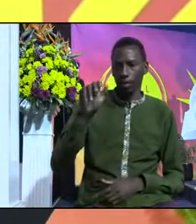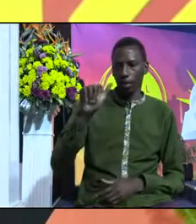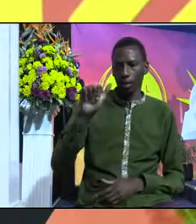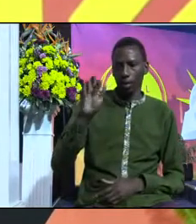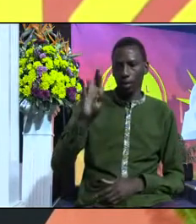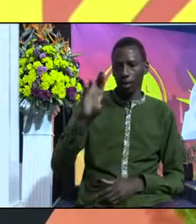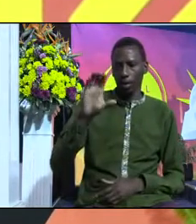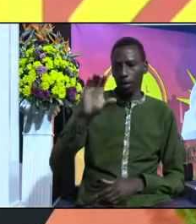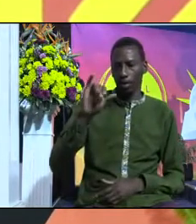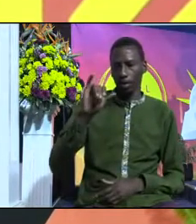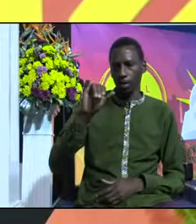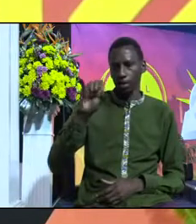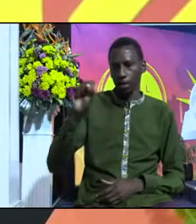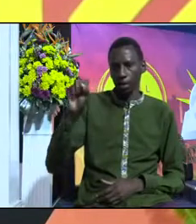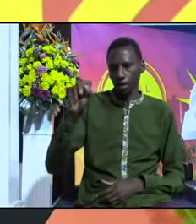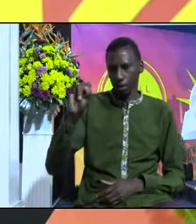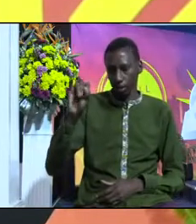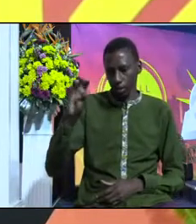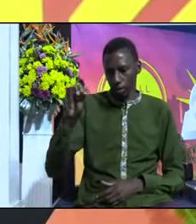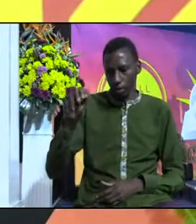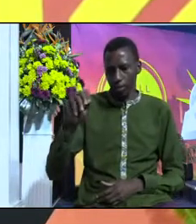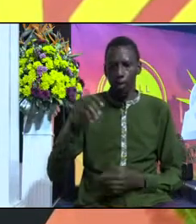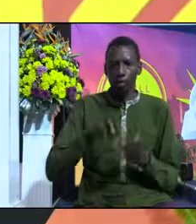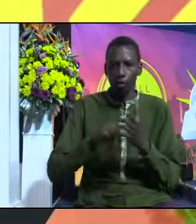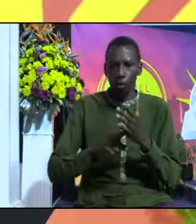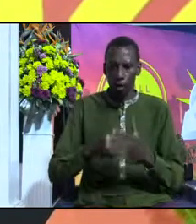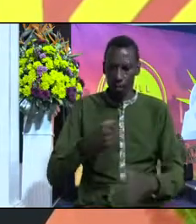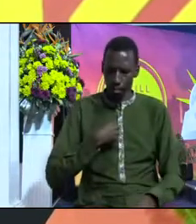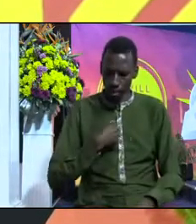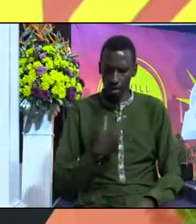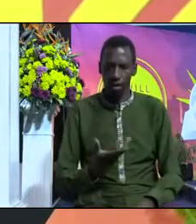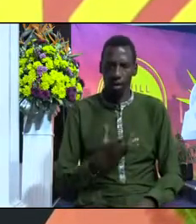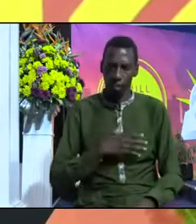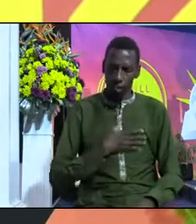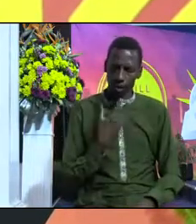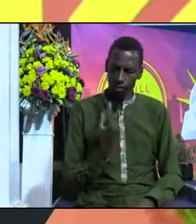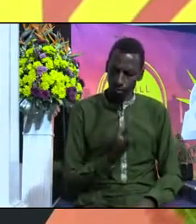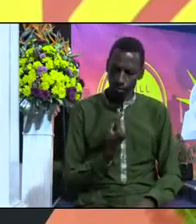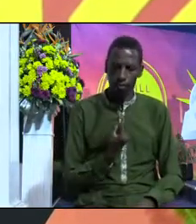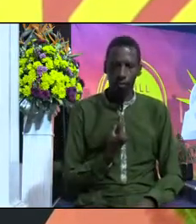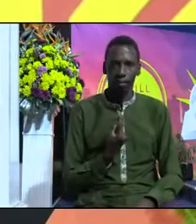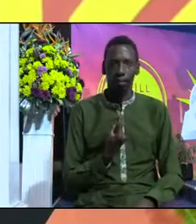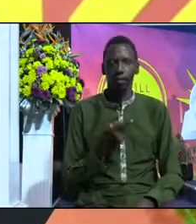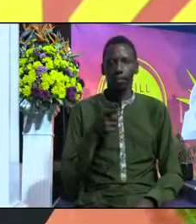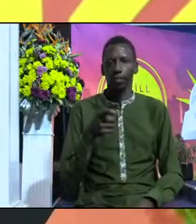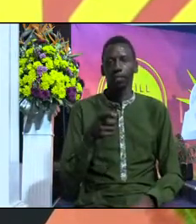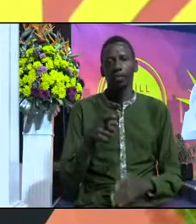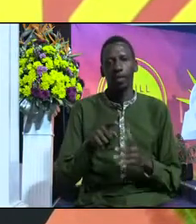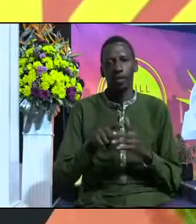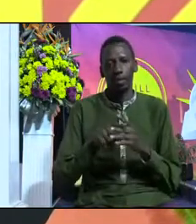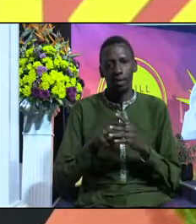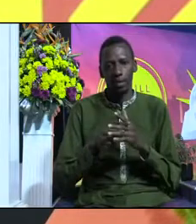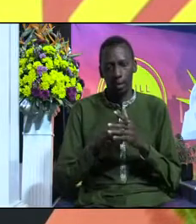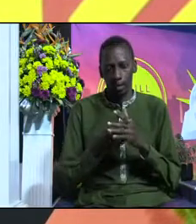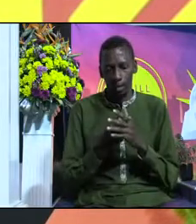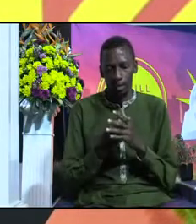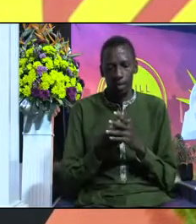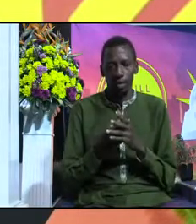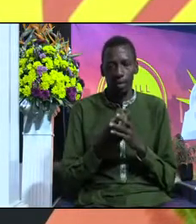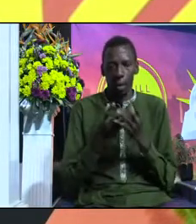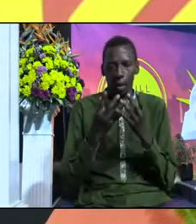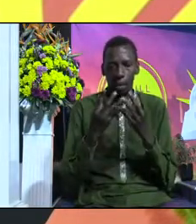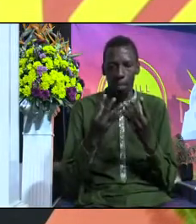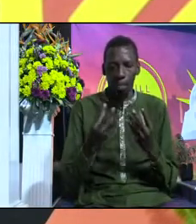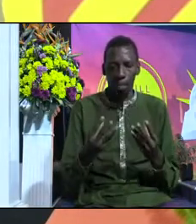narcissism. You know what that means? Me, mine, alone. It starts to melt when you give